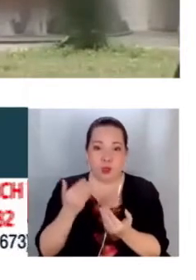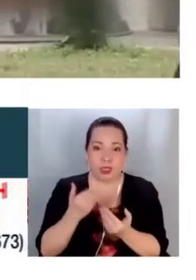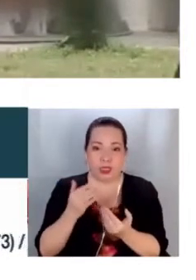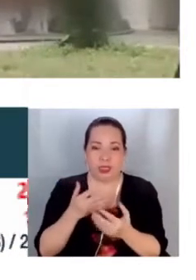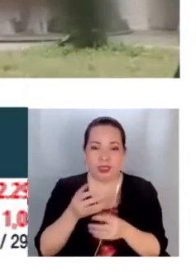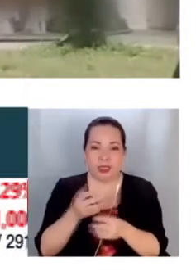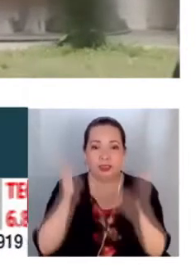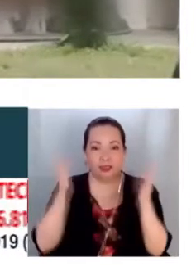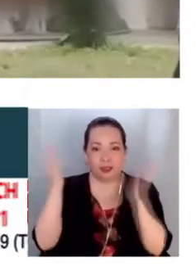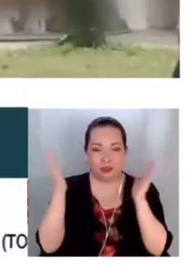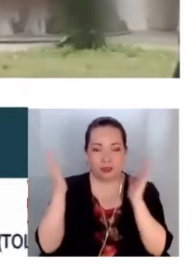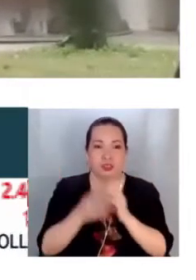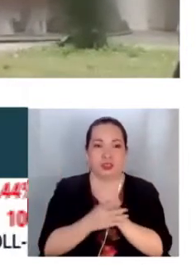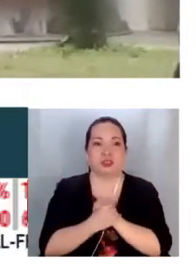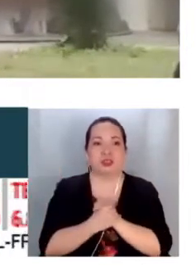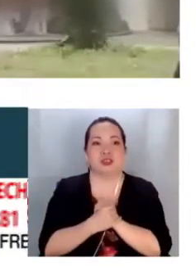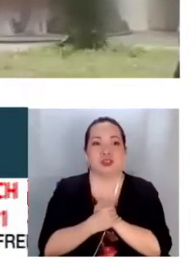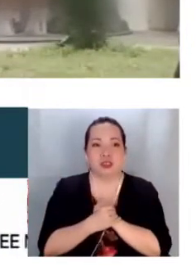services. But